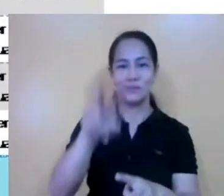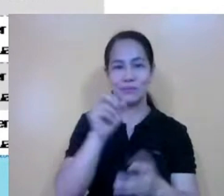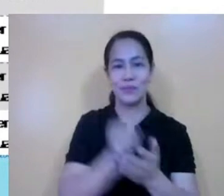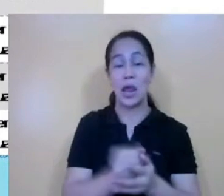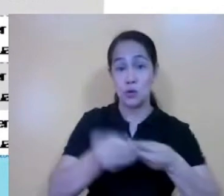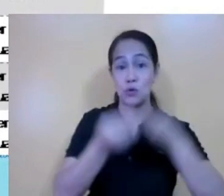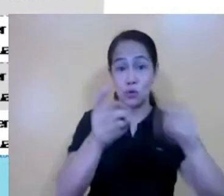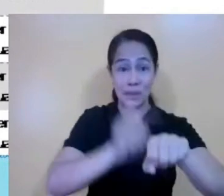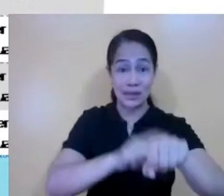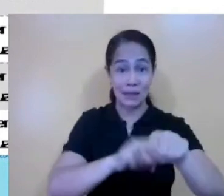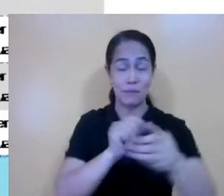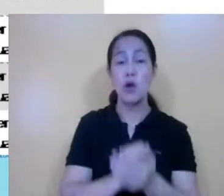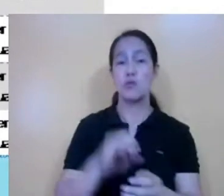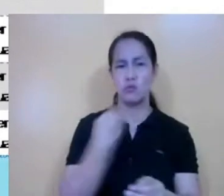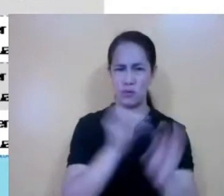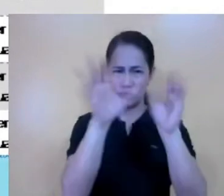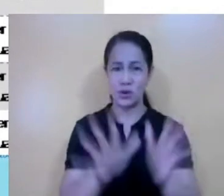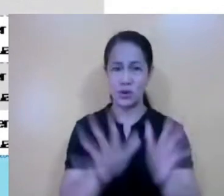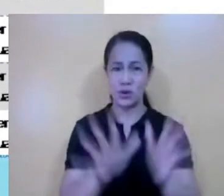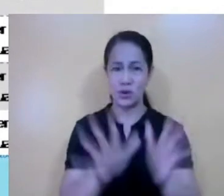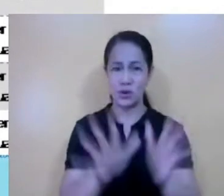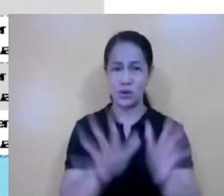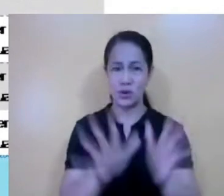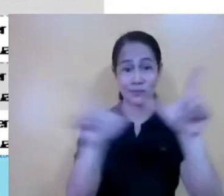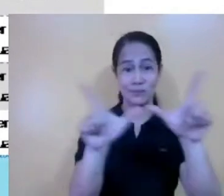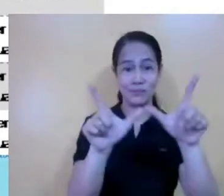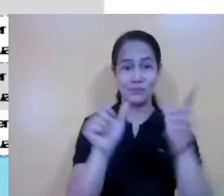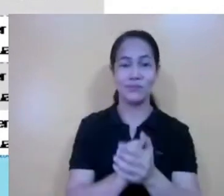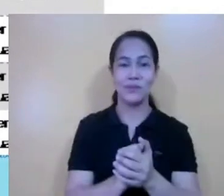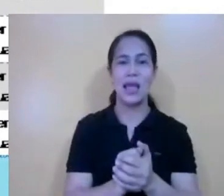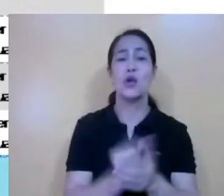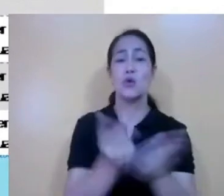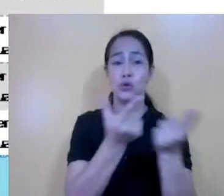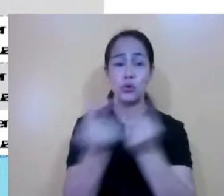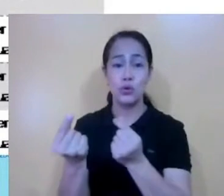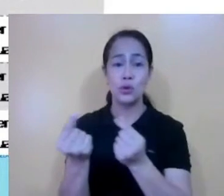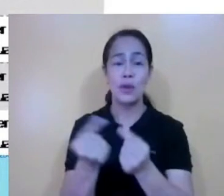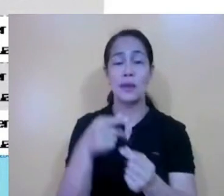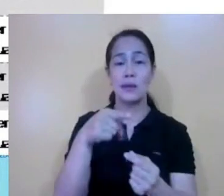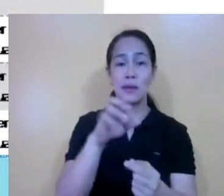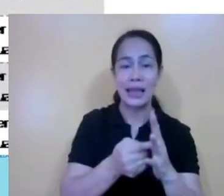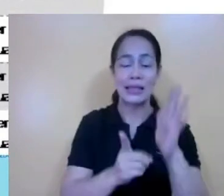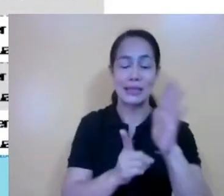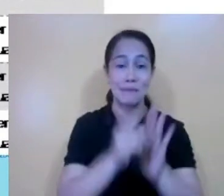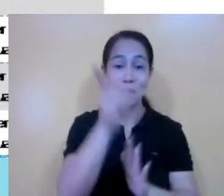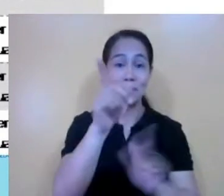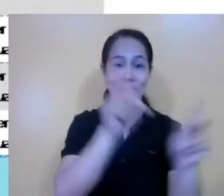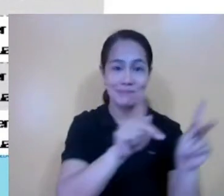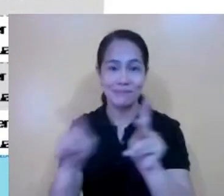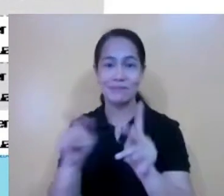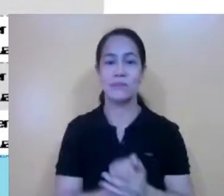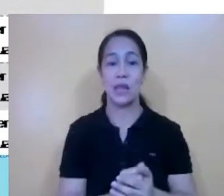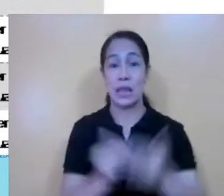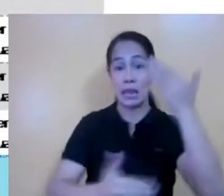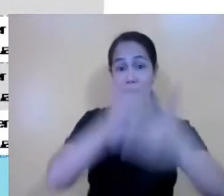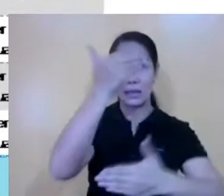our teachers, to the school level, to do their SAT and their initial development planning. Next and final